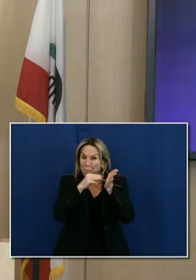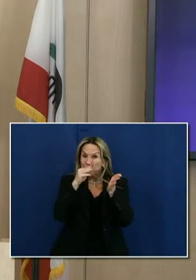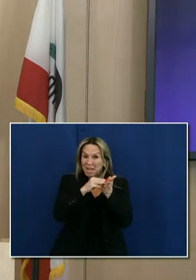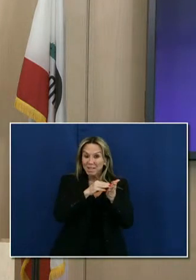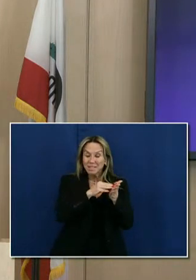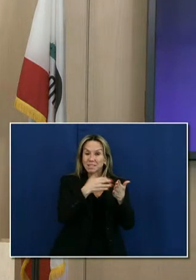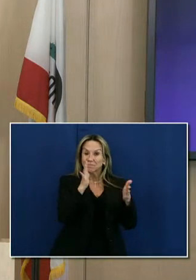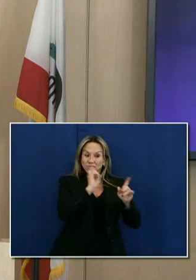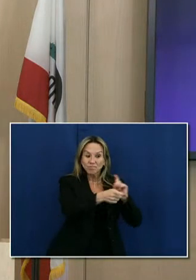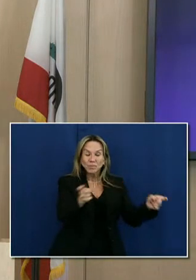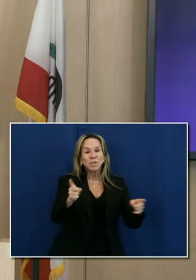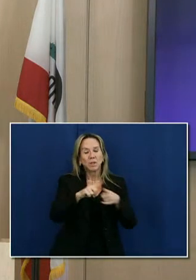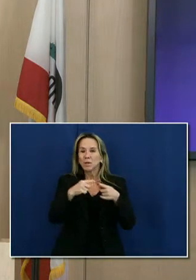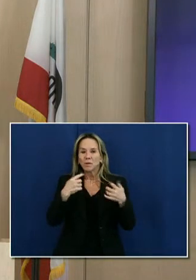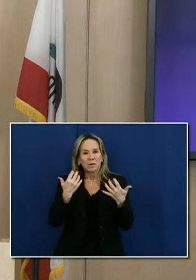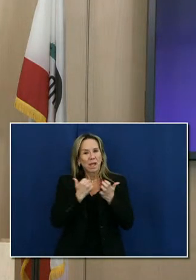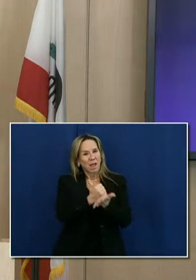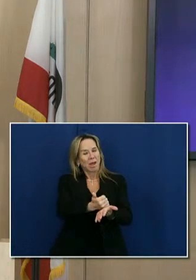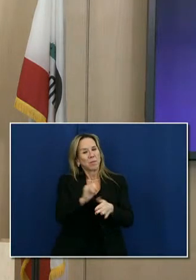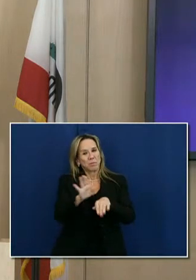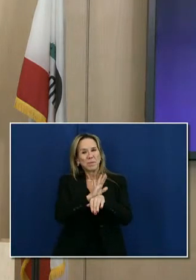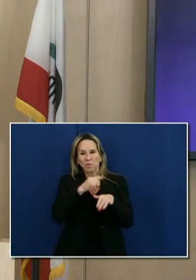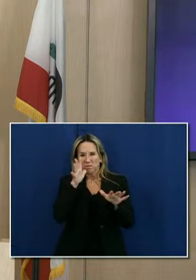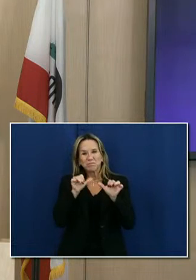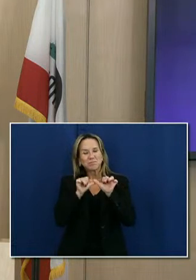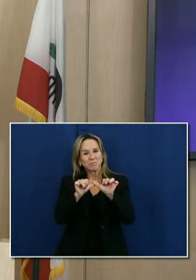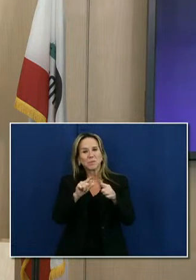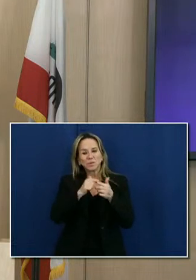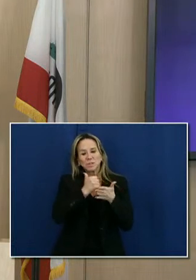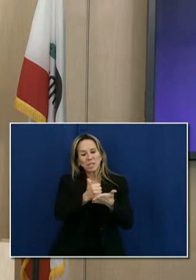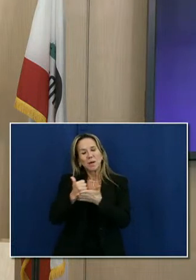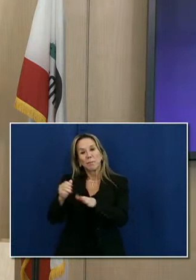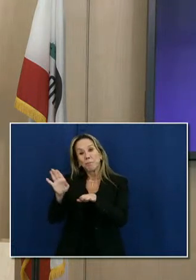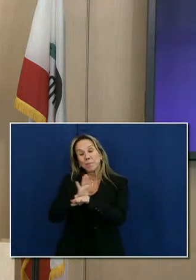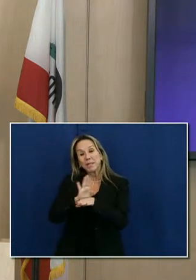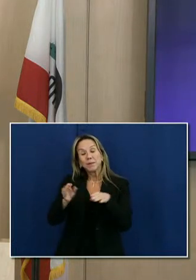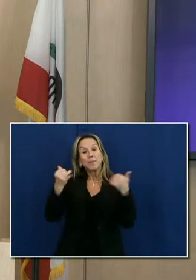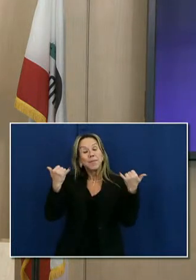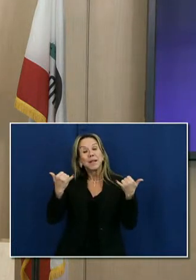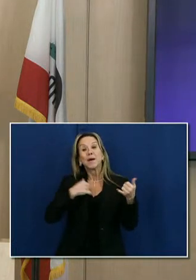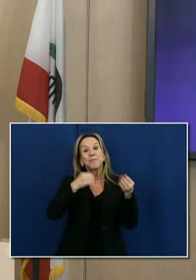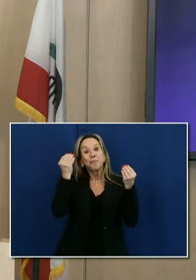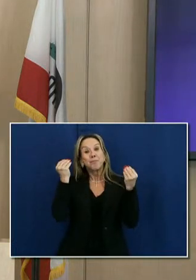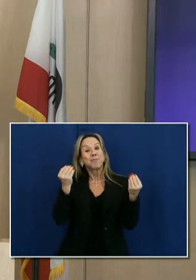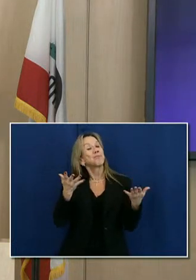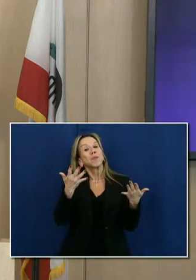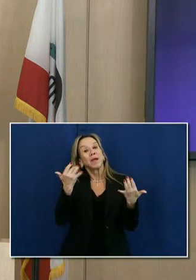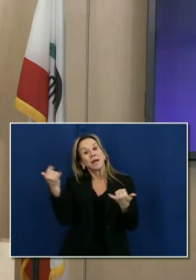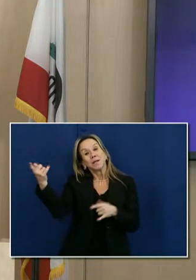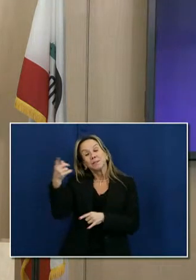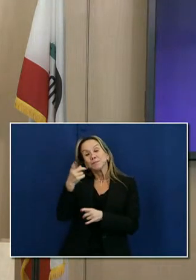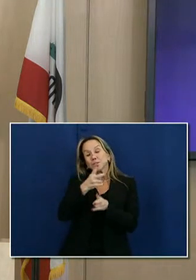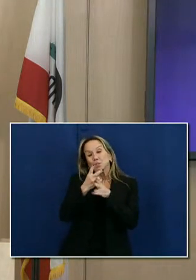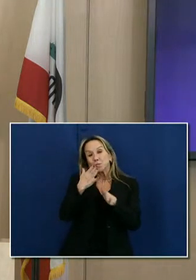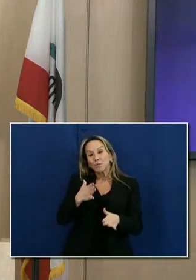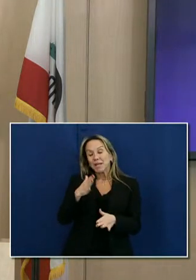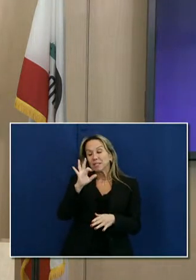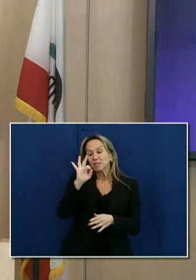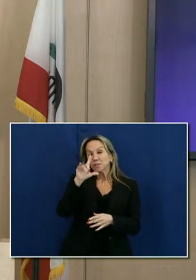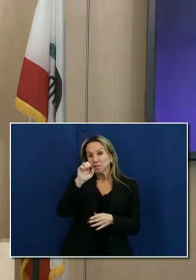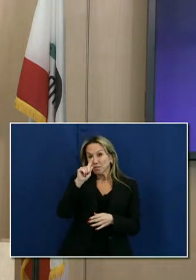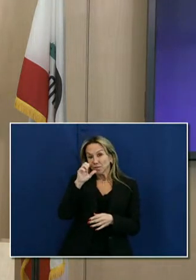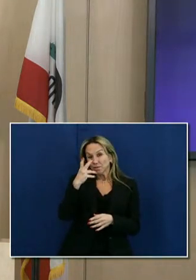can to help our businesses. With that, we'll move on to our updates with Supervisor Nathan Fletcher and Dr. Wilma